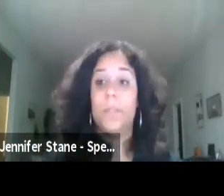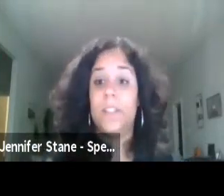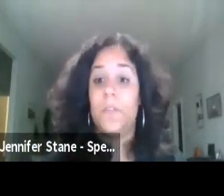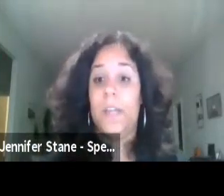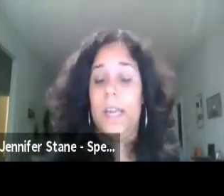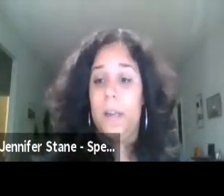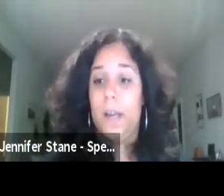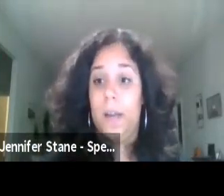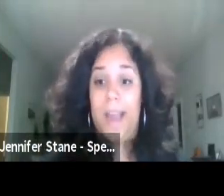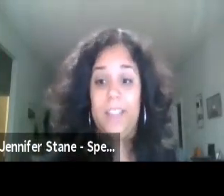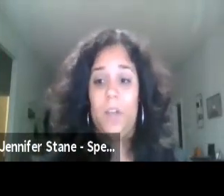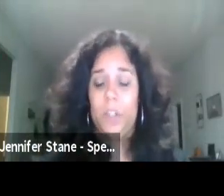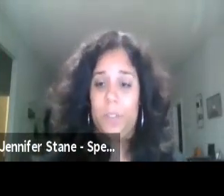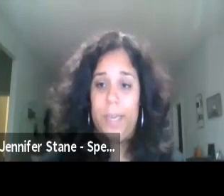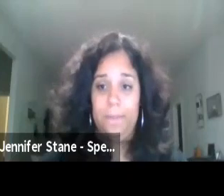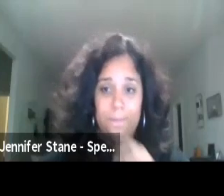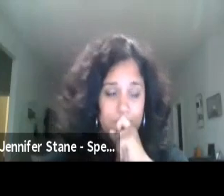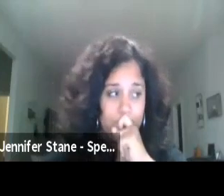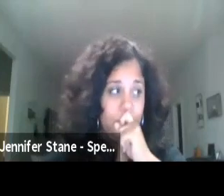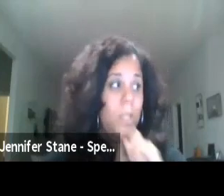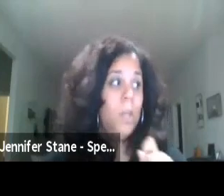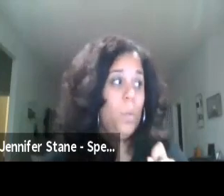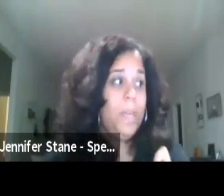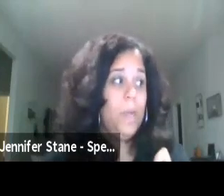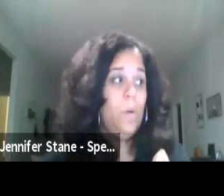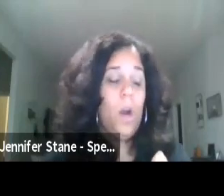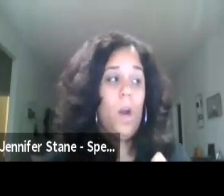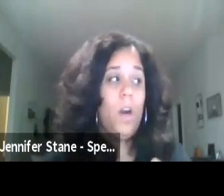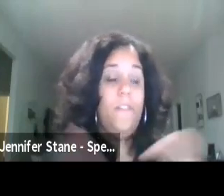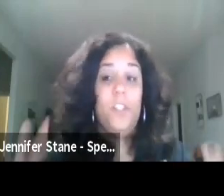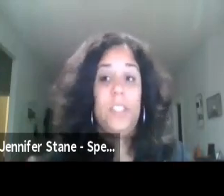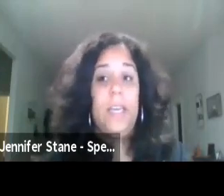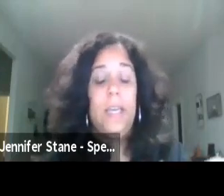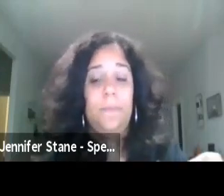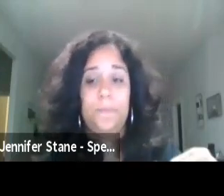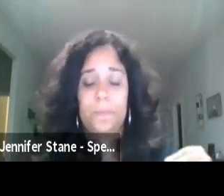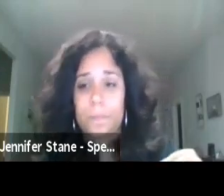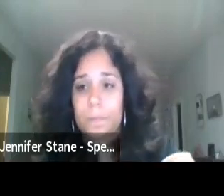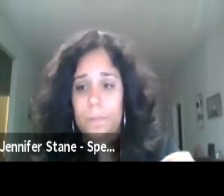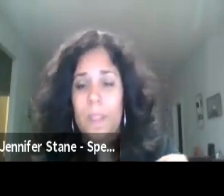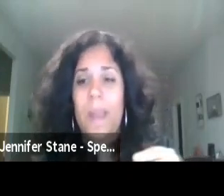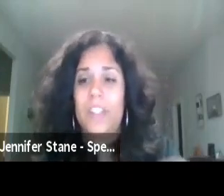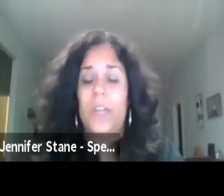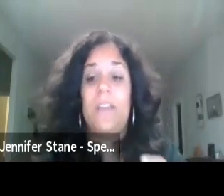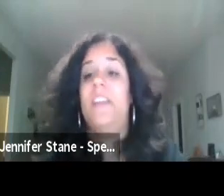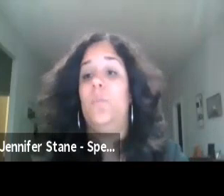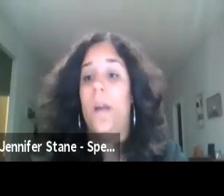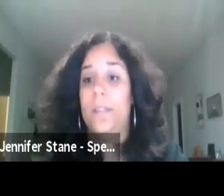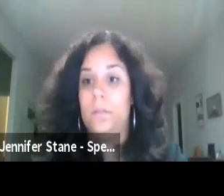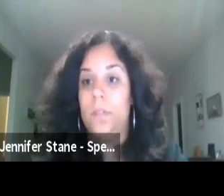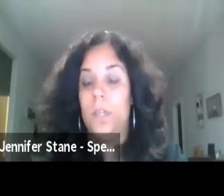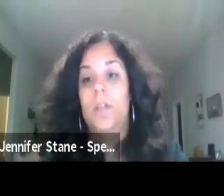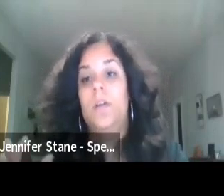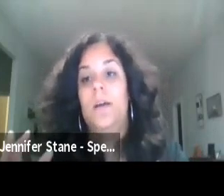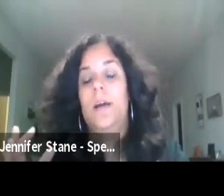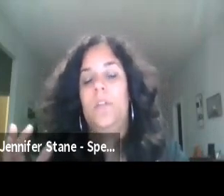Also, please don't forget, as of October 2nd, we are officially in back to training phase